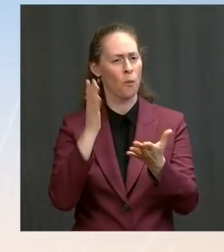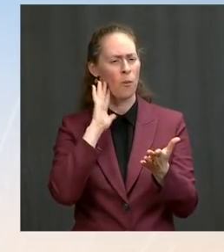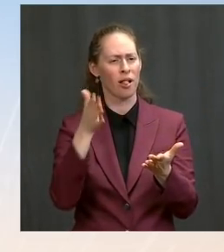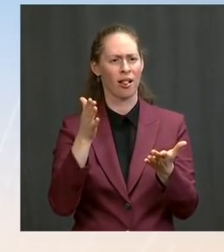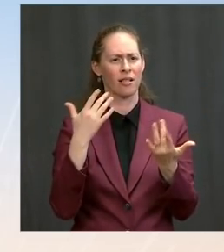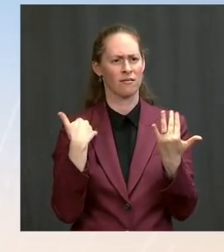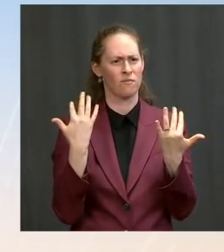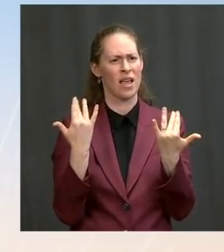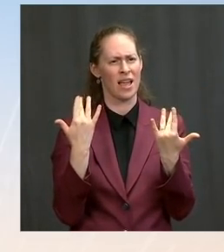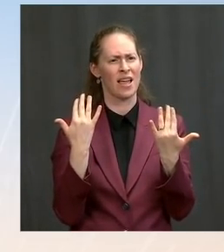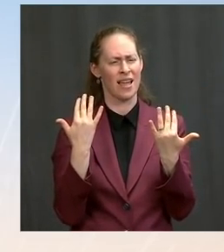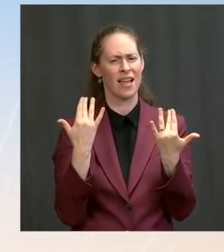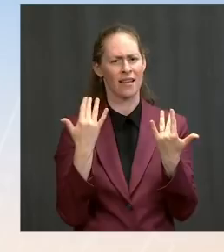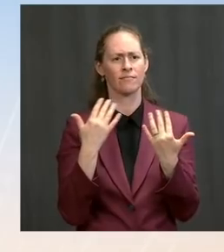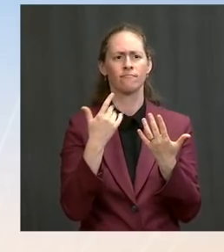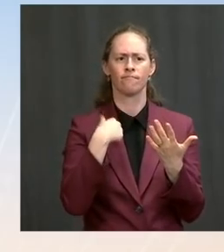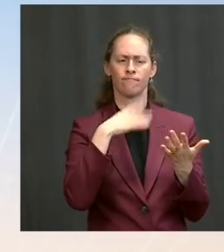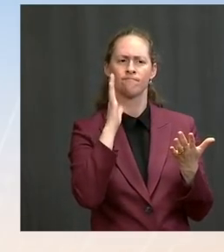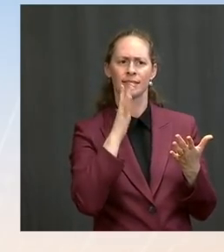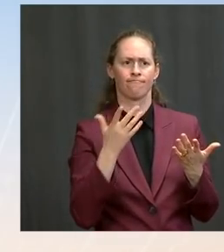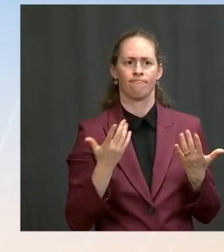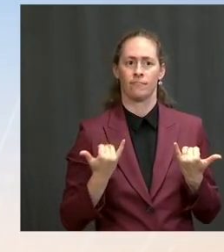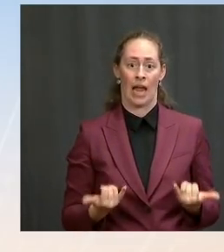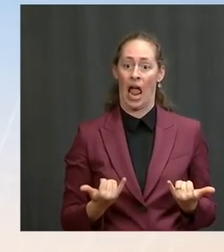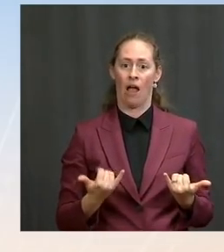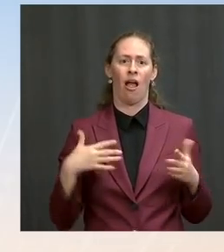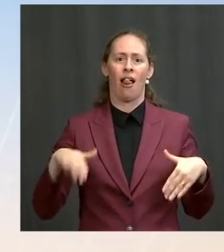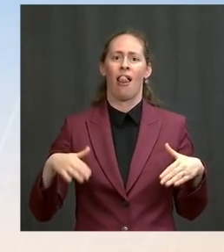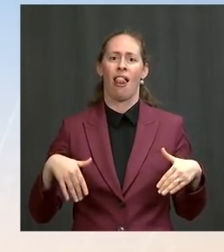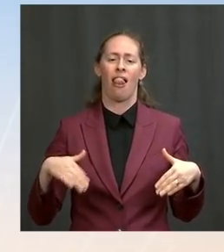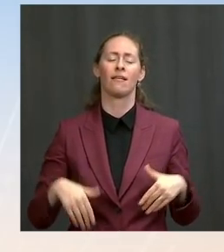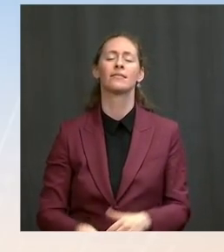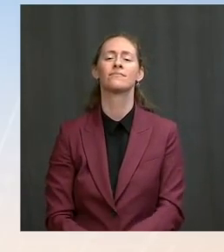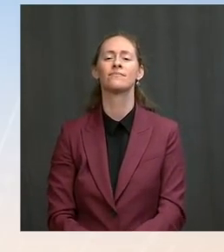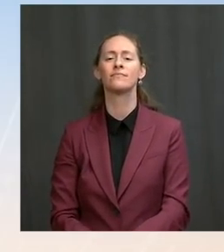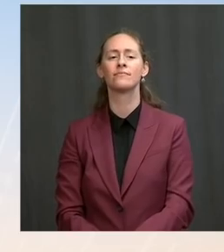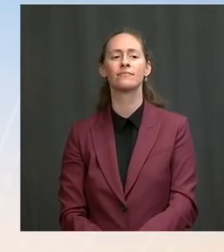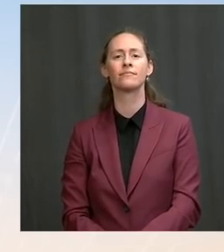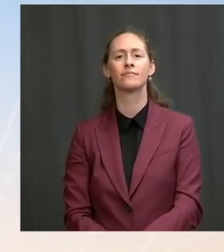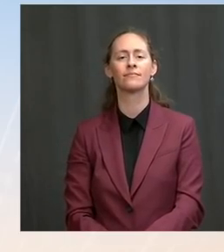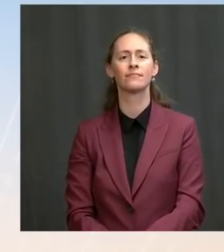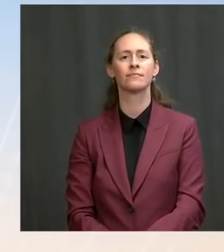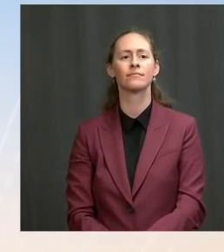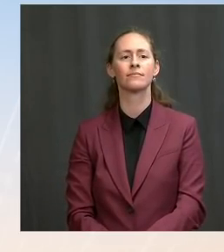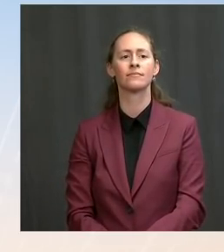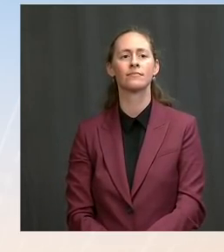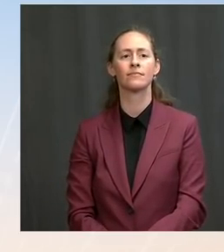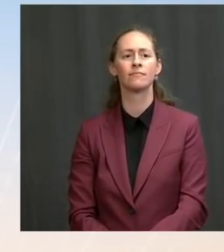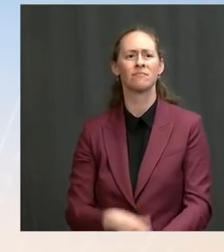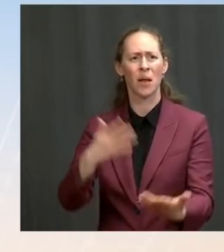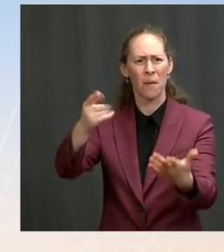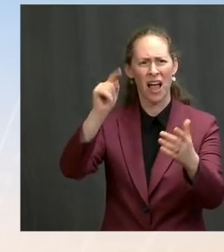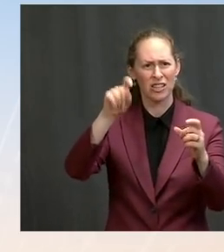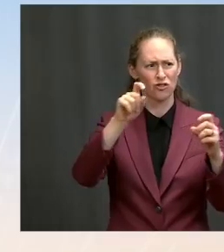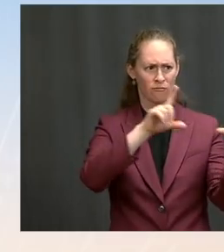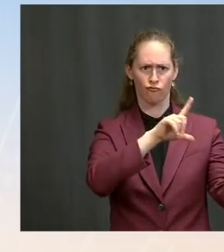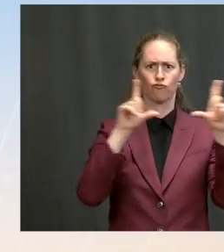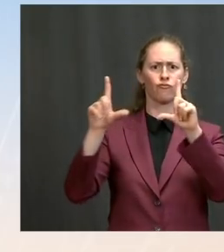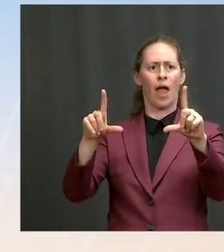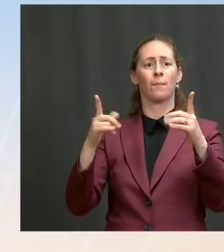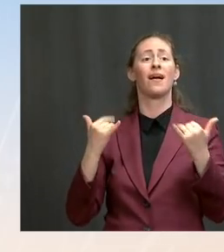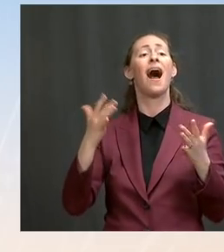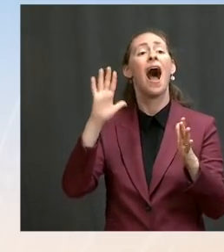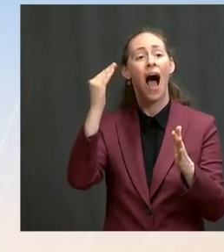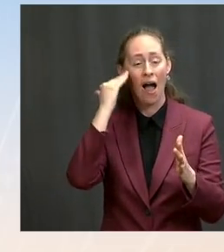sure we can speak to that from here. We're not at that point quite yet. Go ahead. Are you expecting the framework to come out? Tim Scott was supposed to have it today. We'll leave it to the negotiators